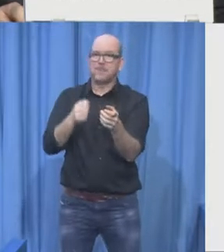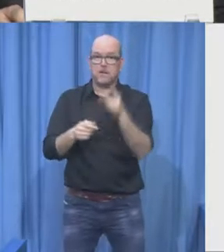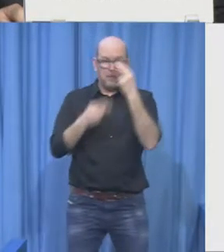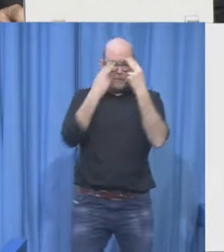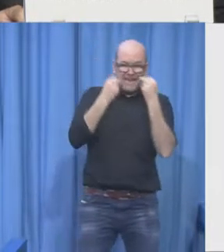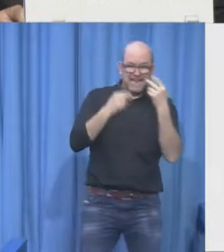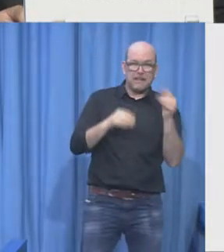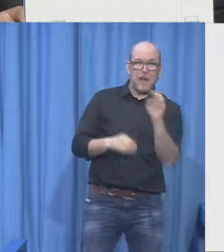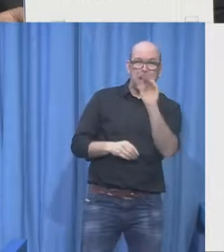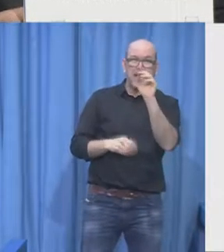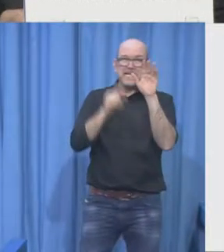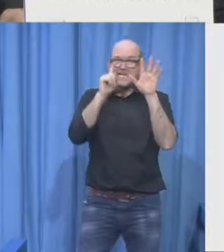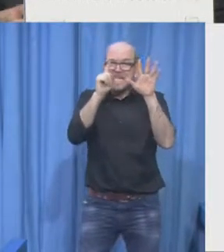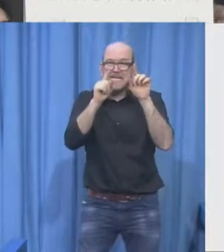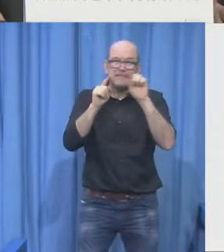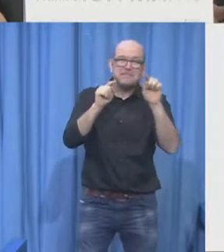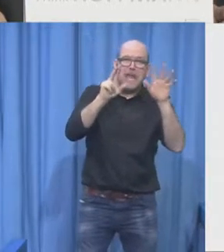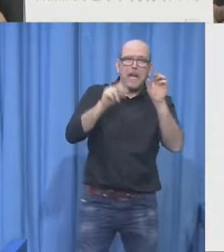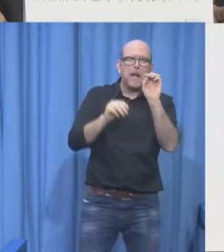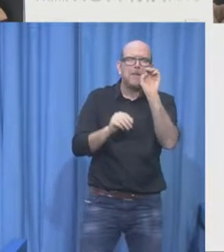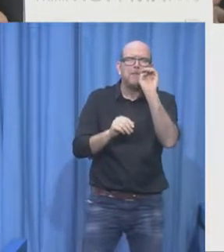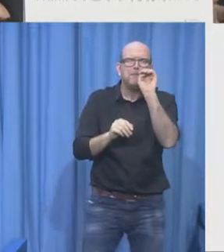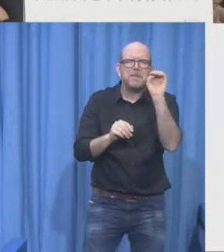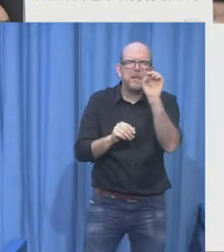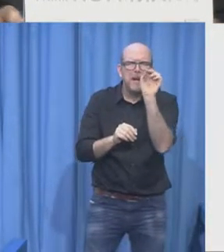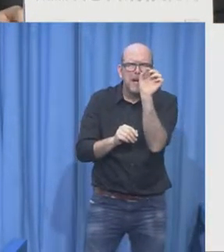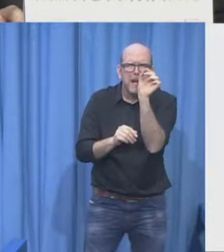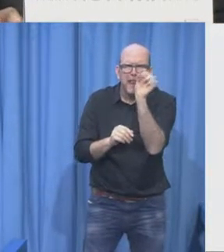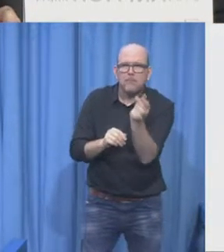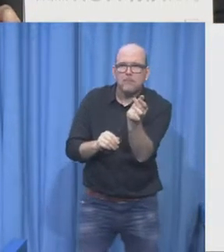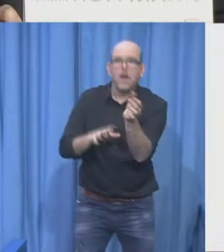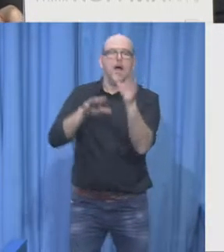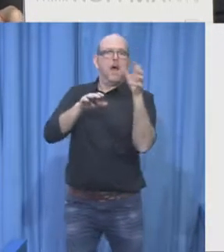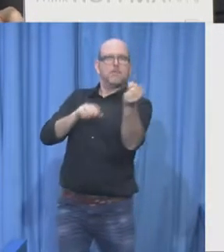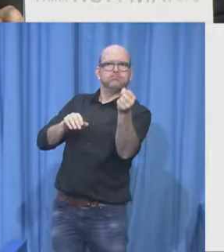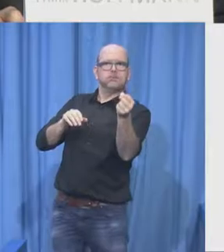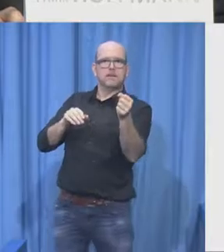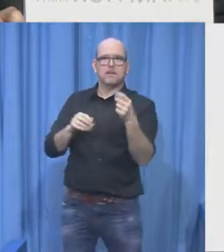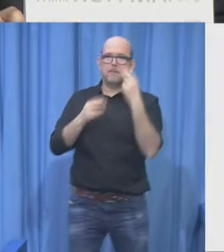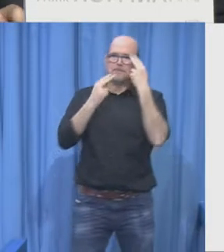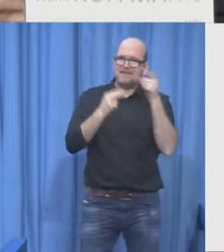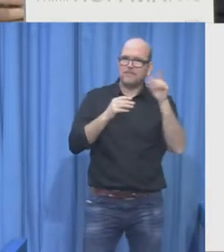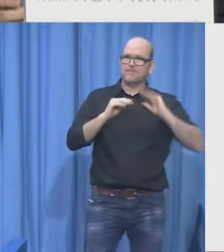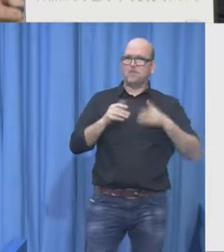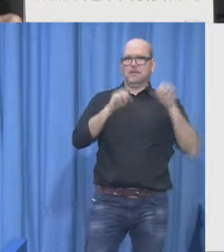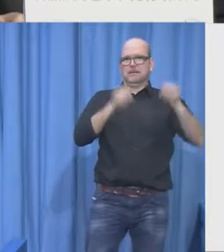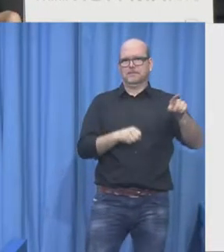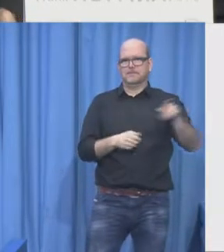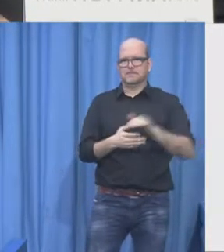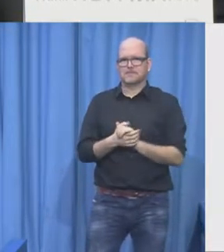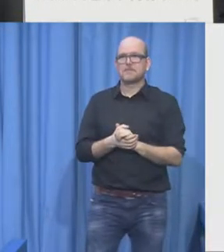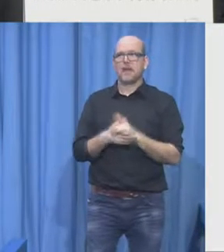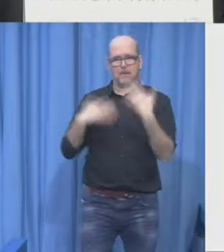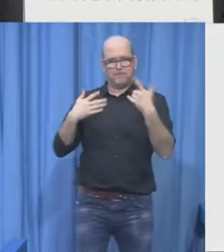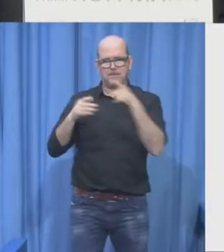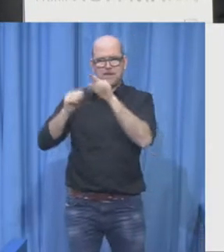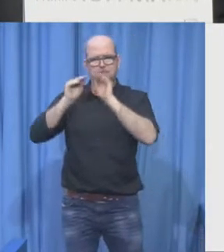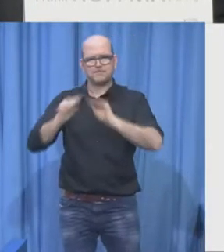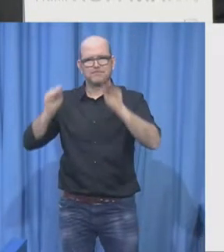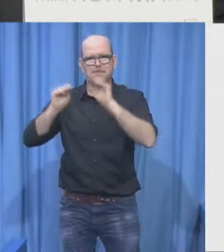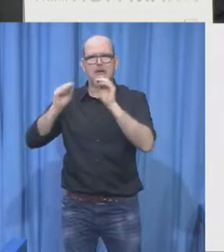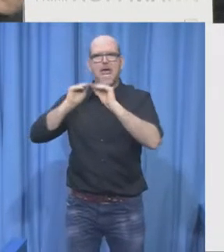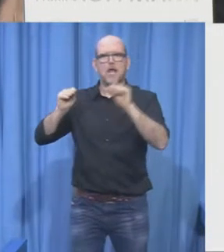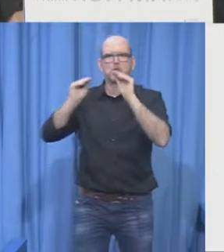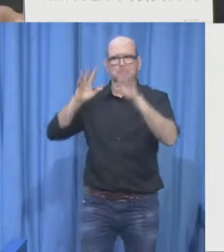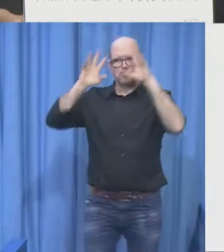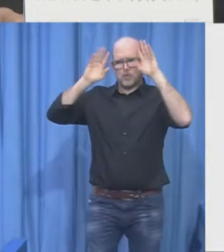is really a completely new field of profession for blind and visually impaired people. Now, Thorkil, I hand this over